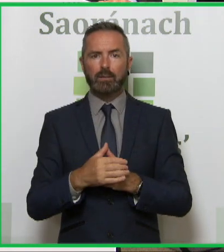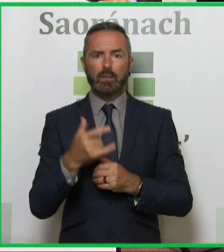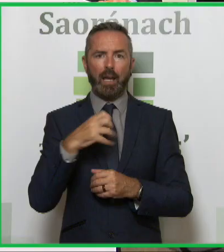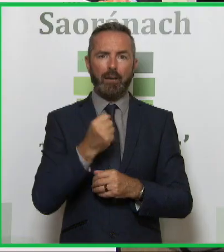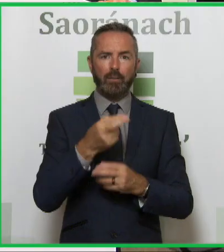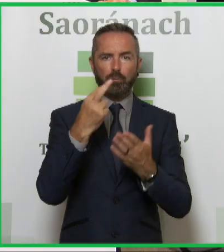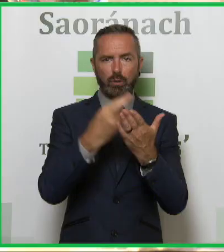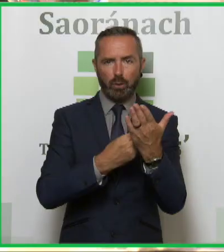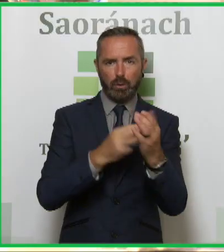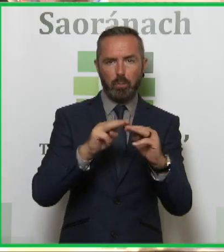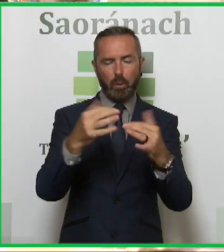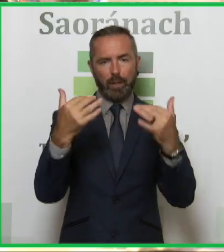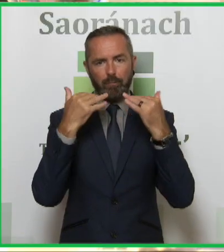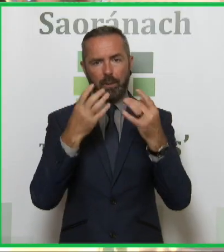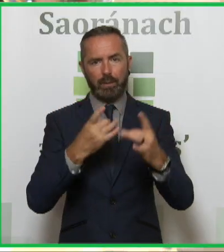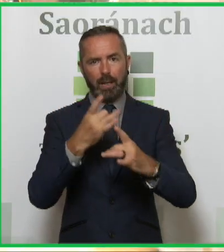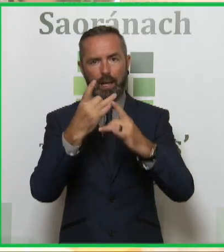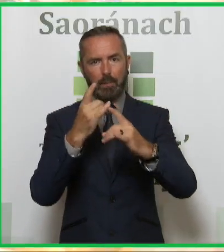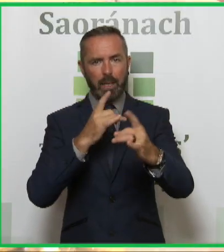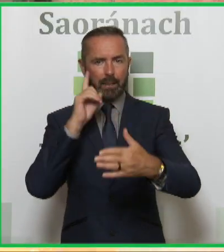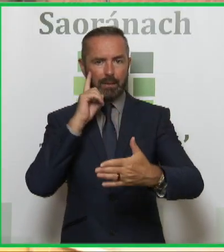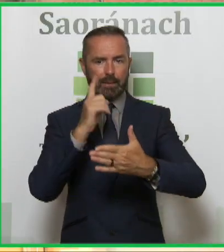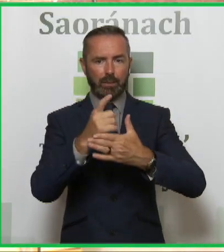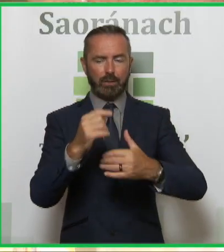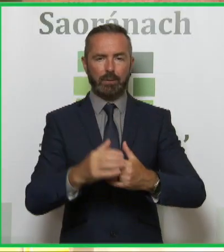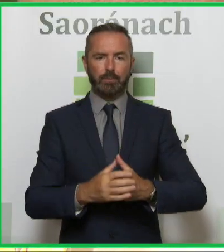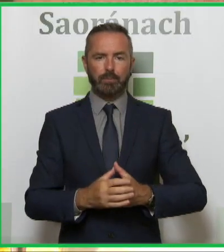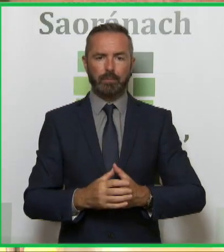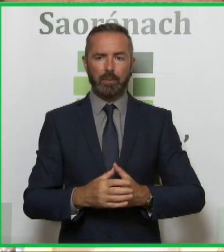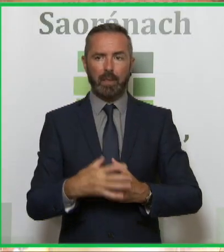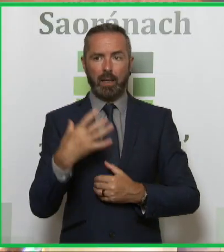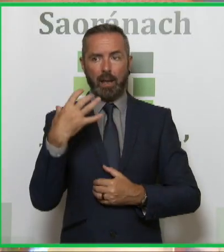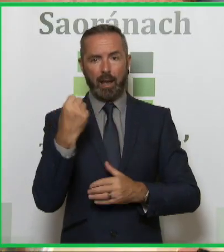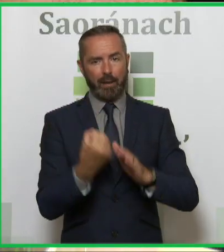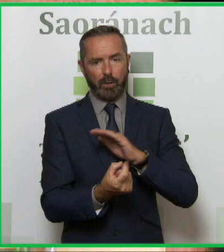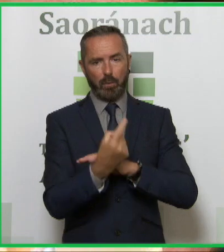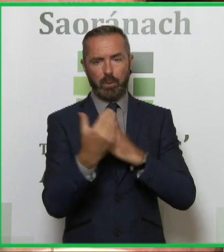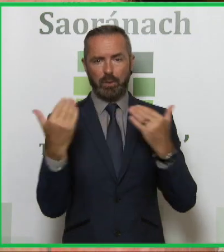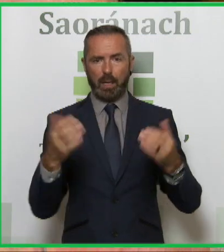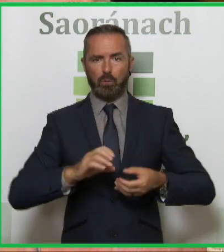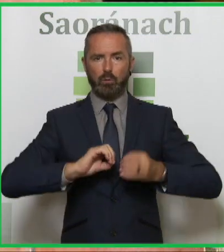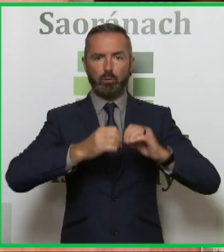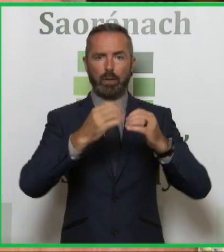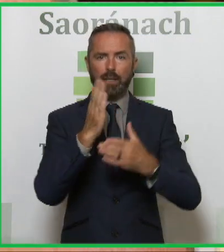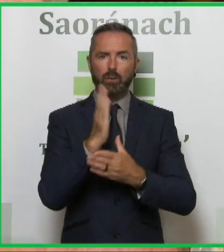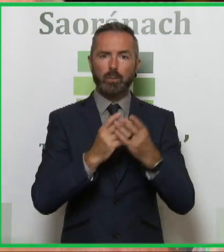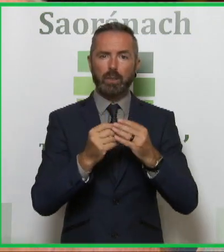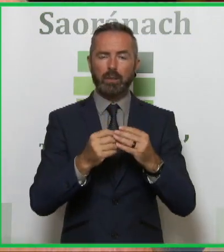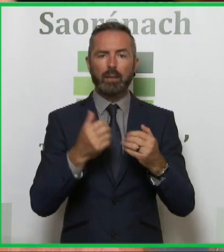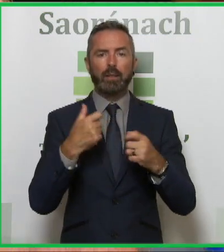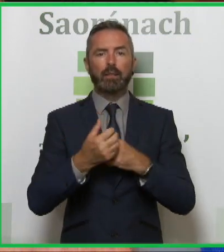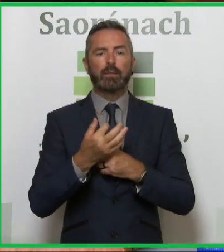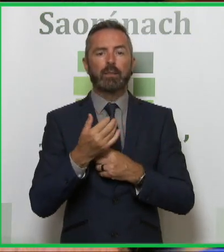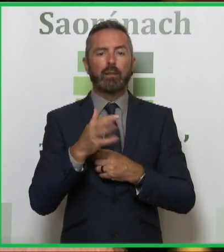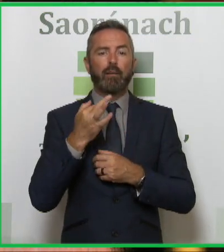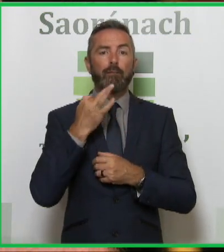result in better informed decisions? I think there is an opportunity now to create something that is far-sighted and